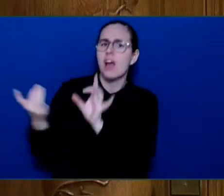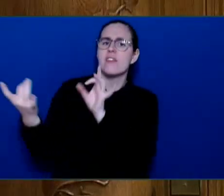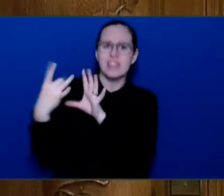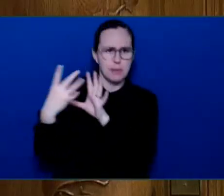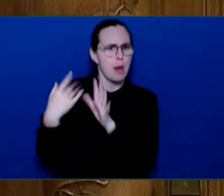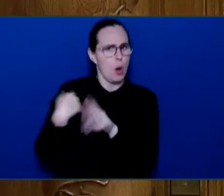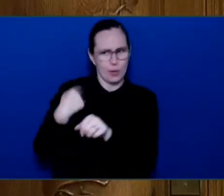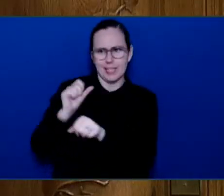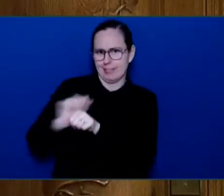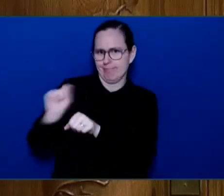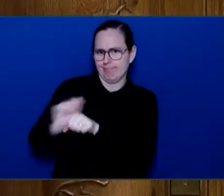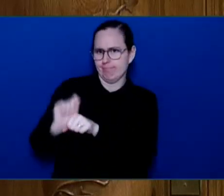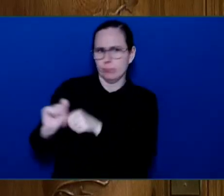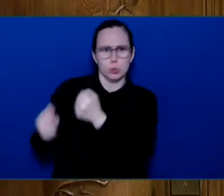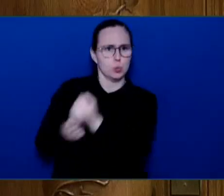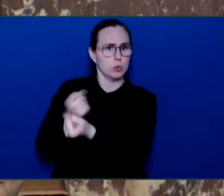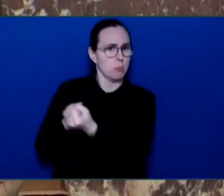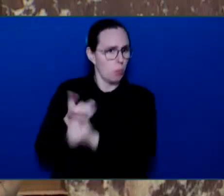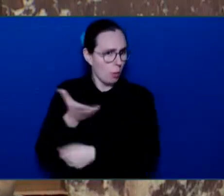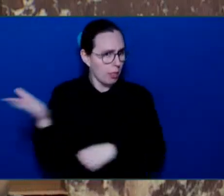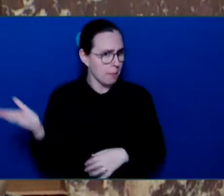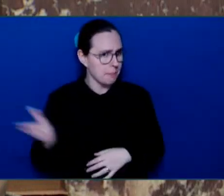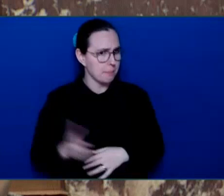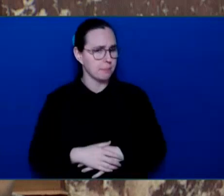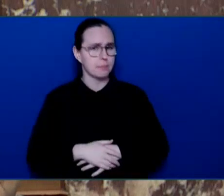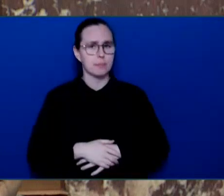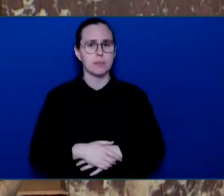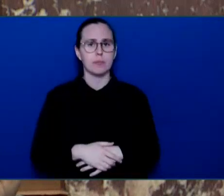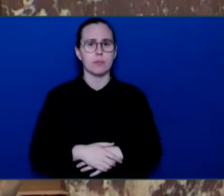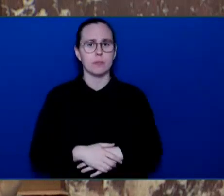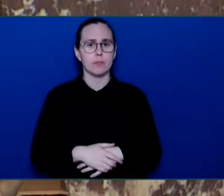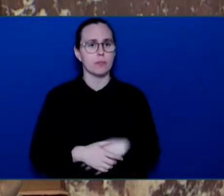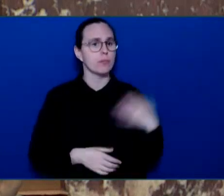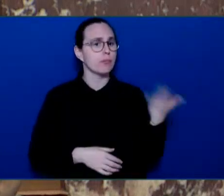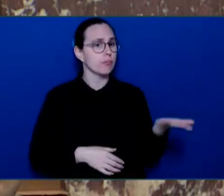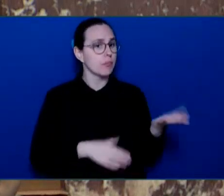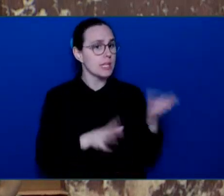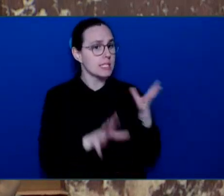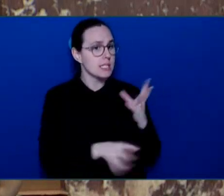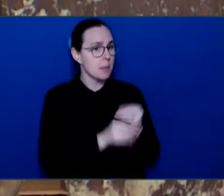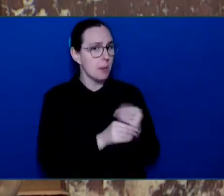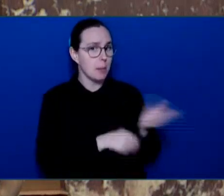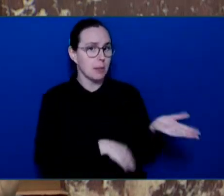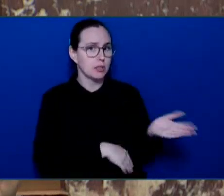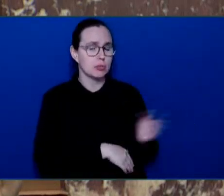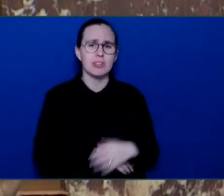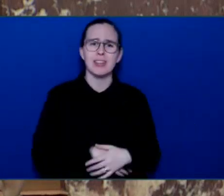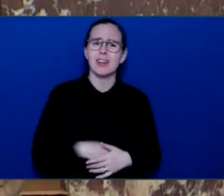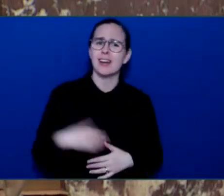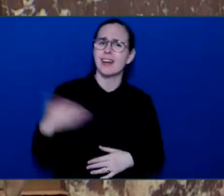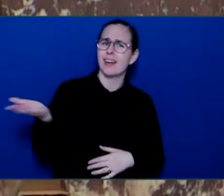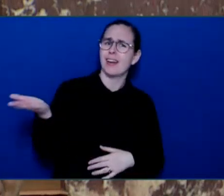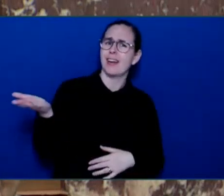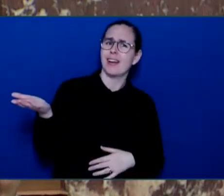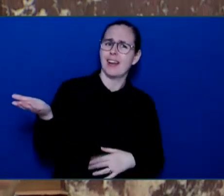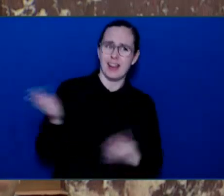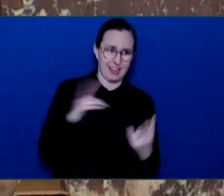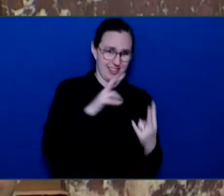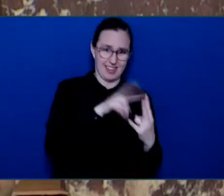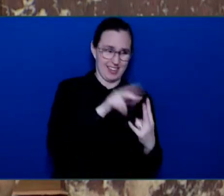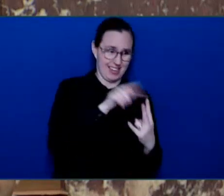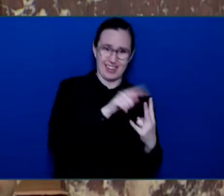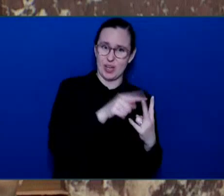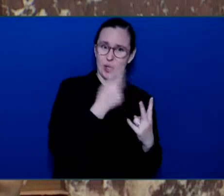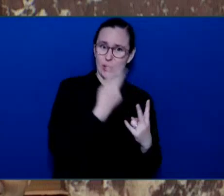Member supplemental. Mr. Speaker, the NDP expects Ken and Myrtle to dismiss their own eyes and